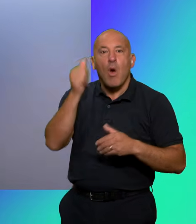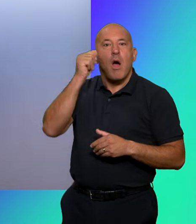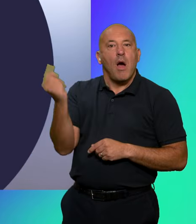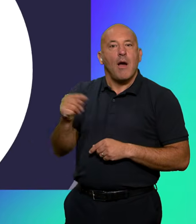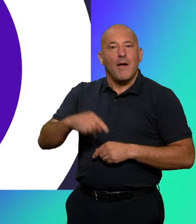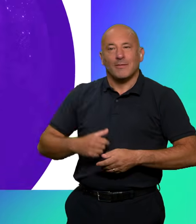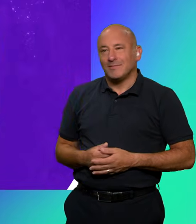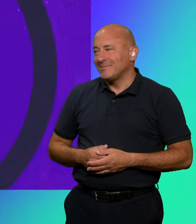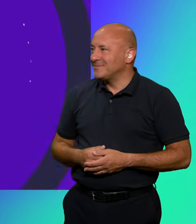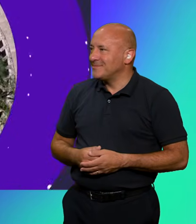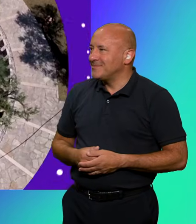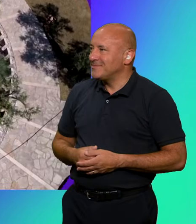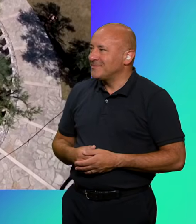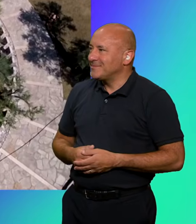media.